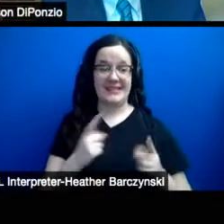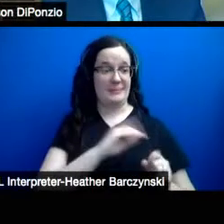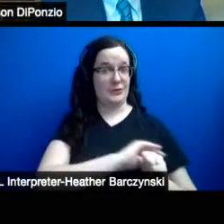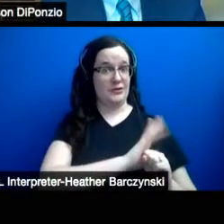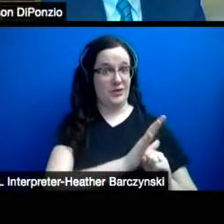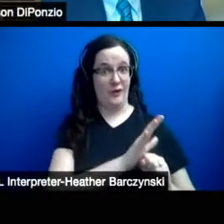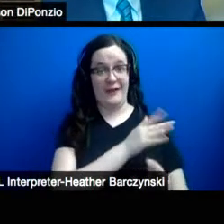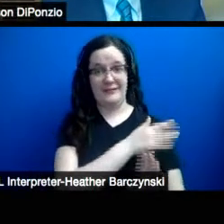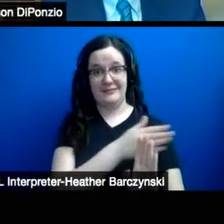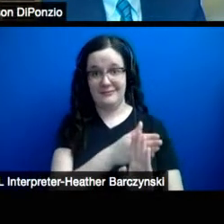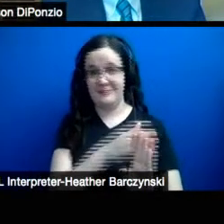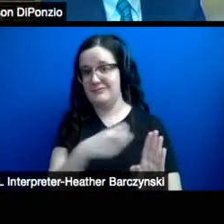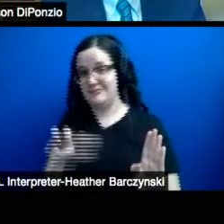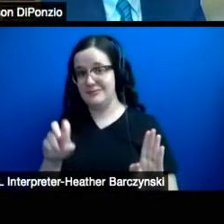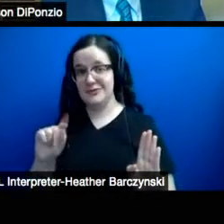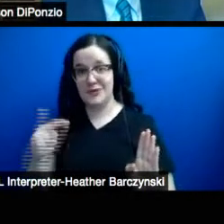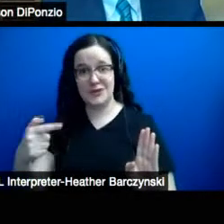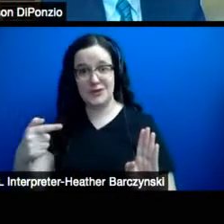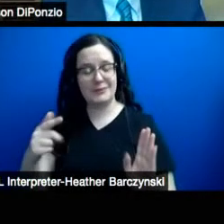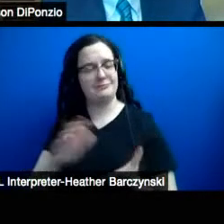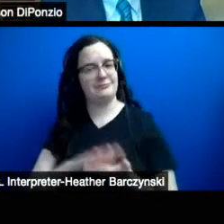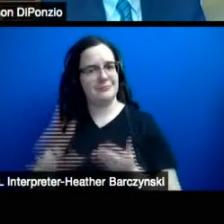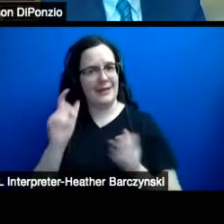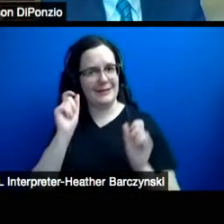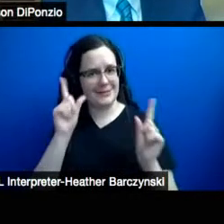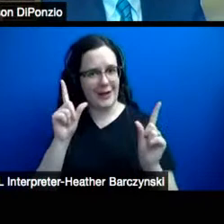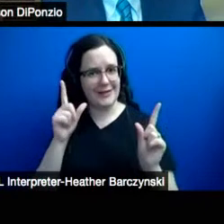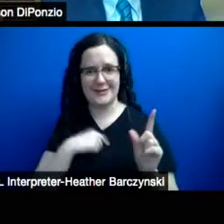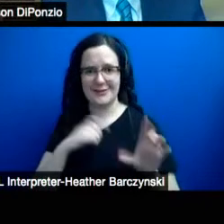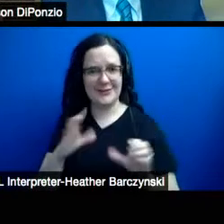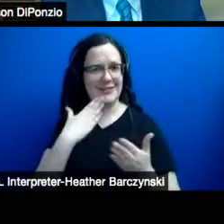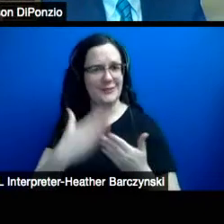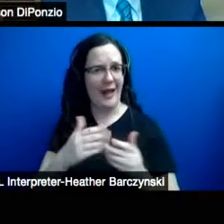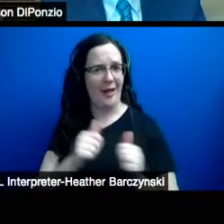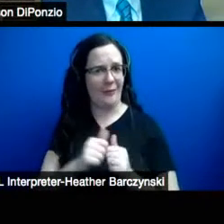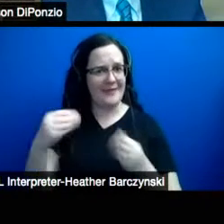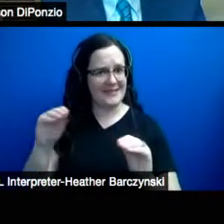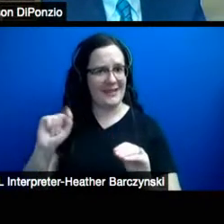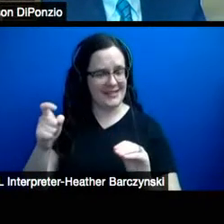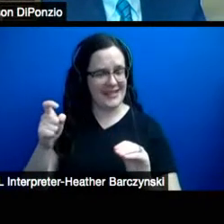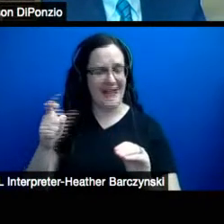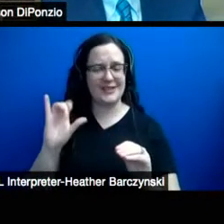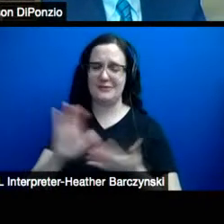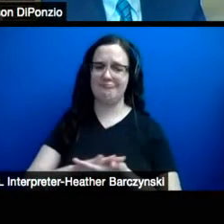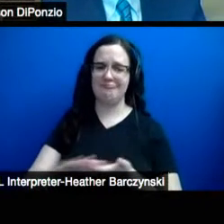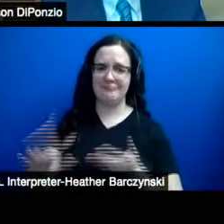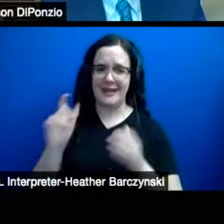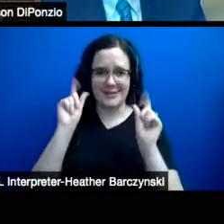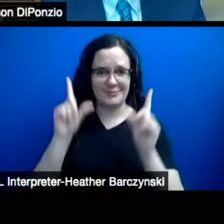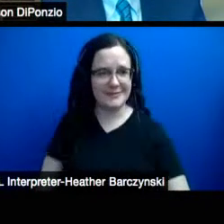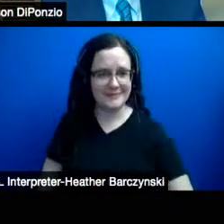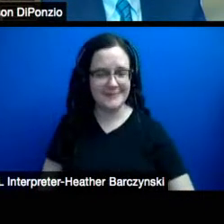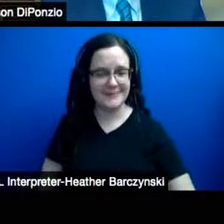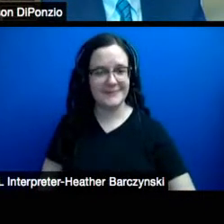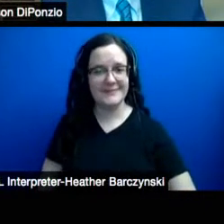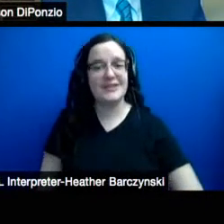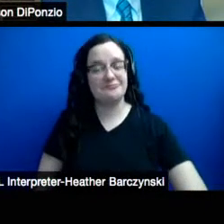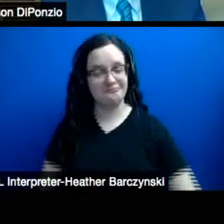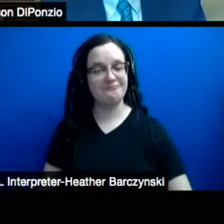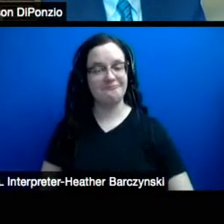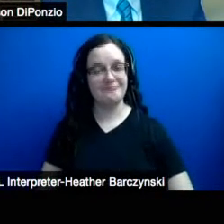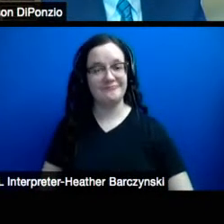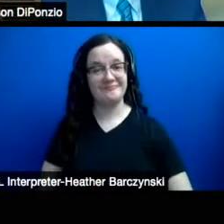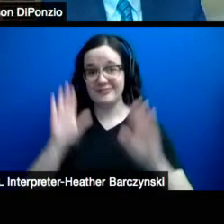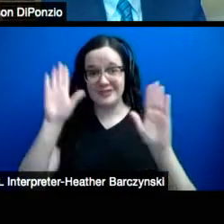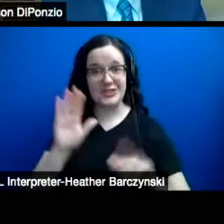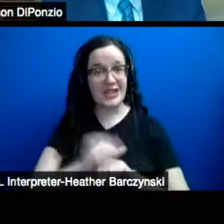to 2021. We did well with sales tax. So it was a welcome surprise. So great